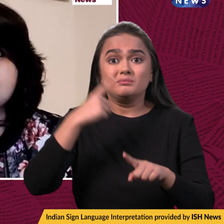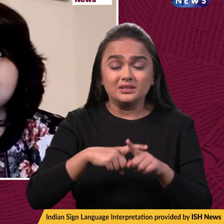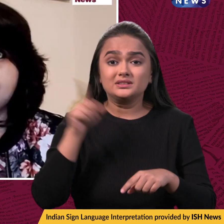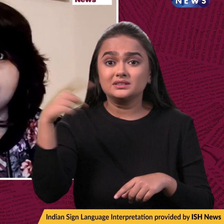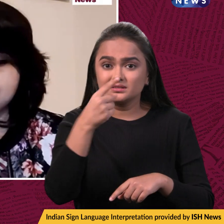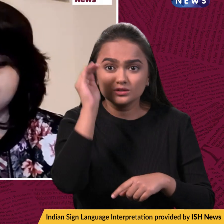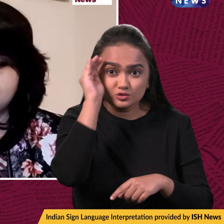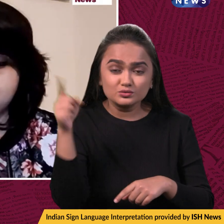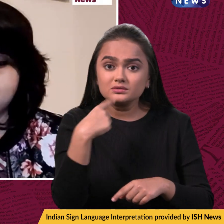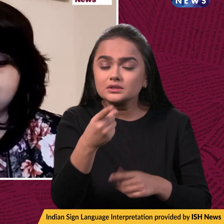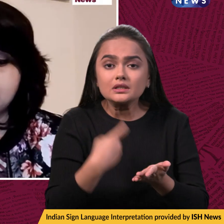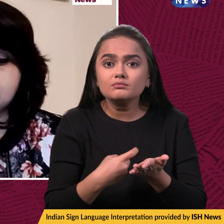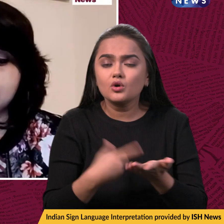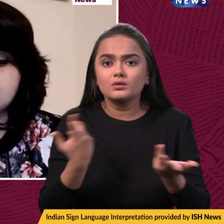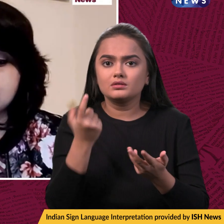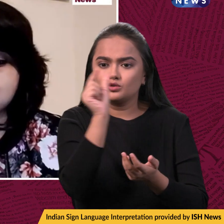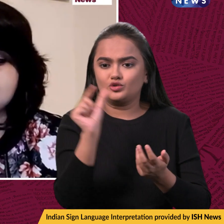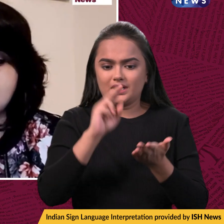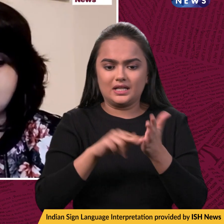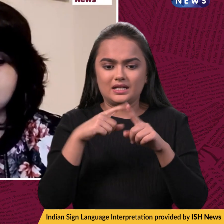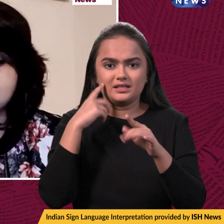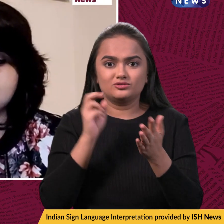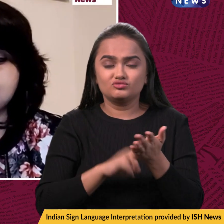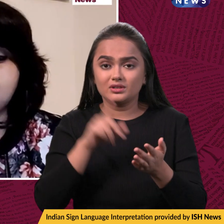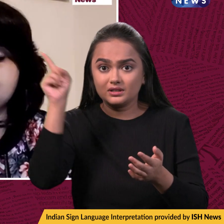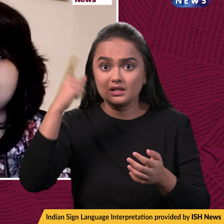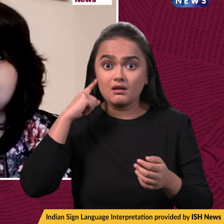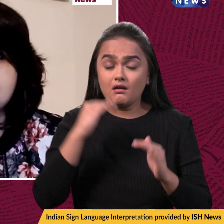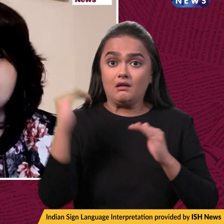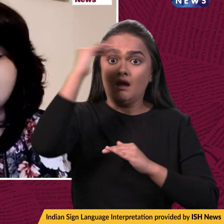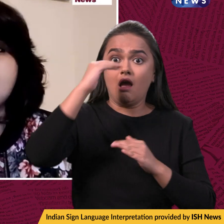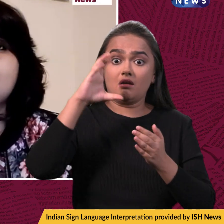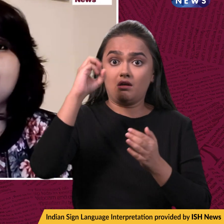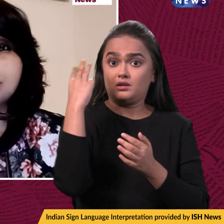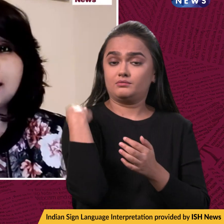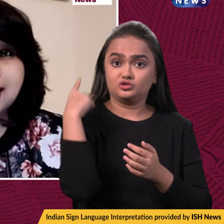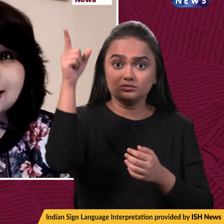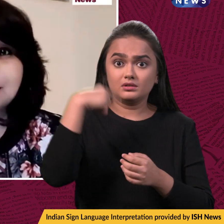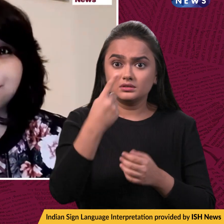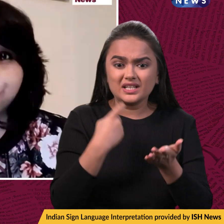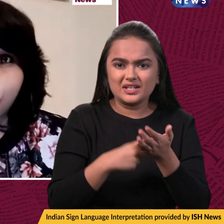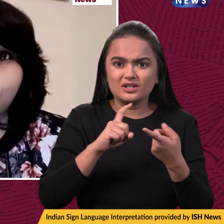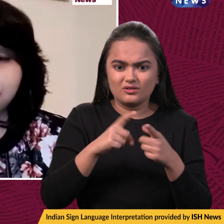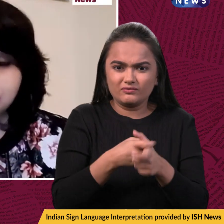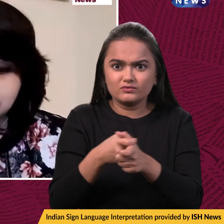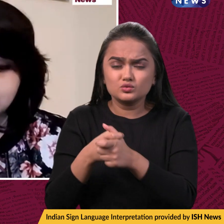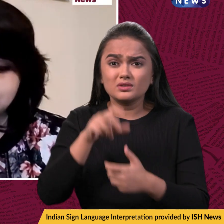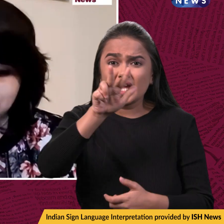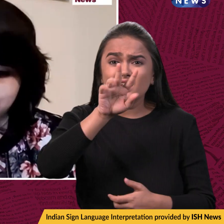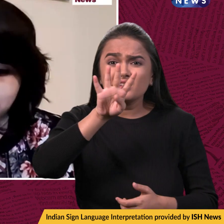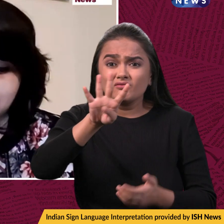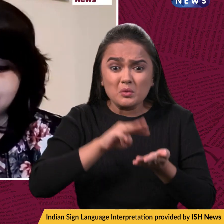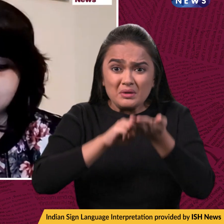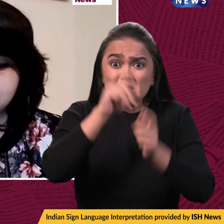Also in the news, according to a report by the United Nations High Commissioner for Refugees, more than 84